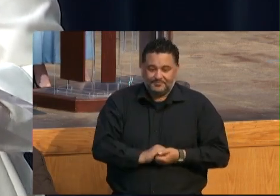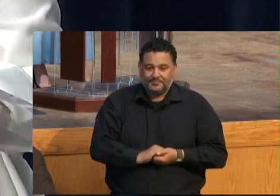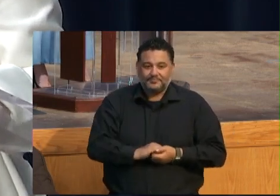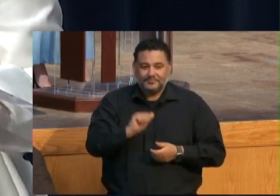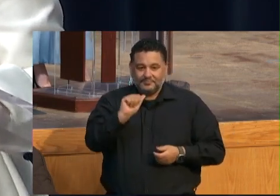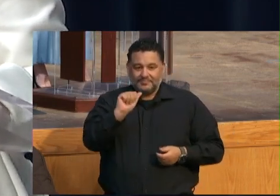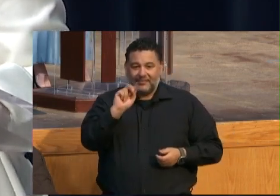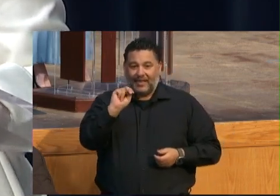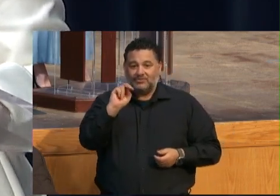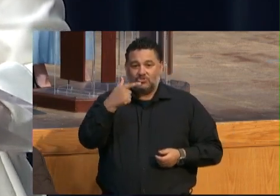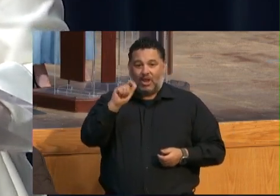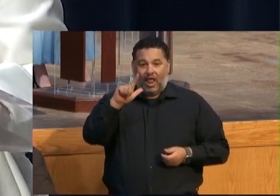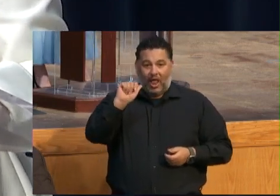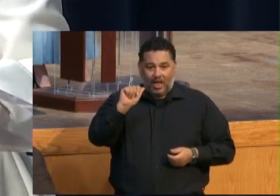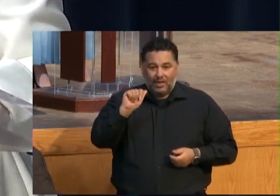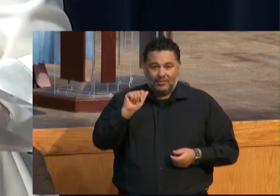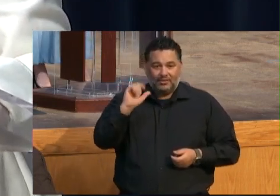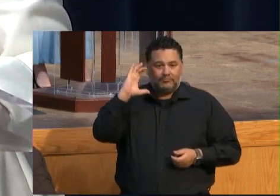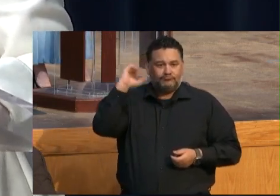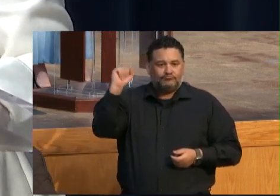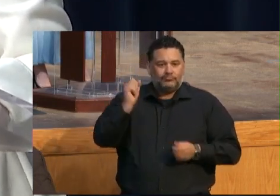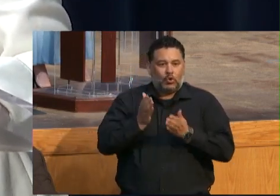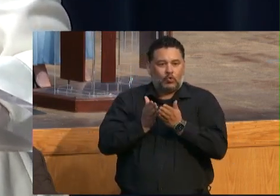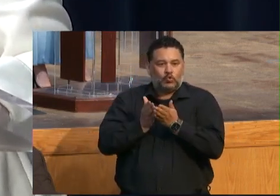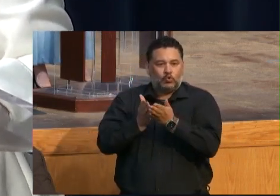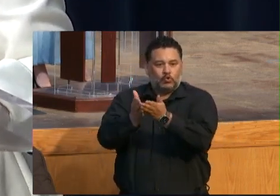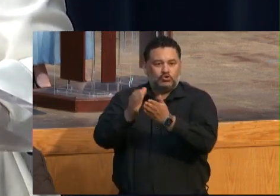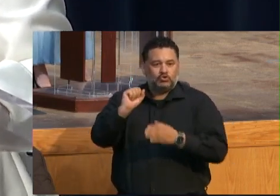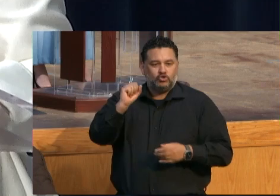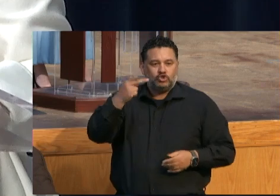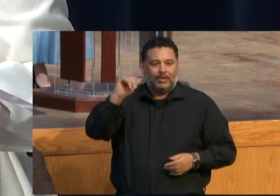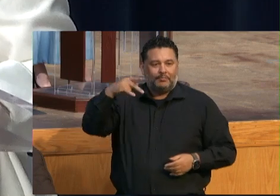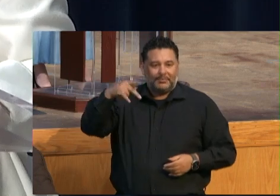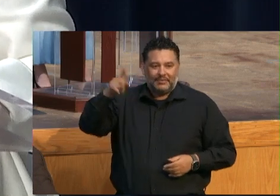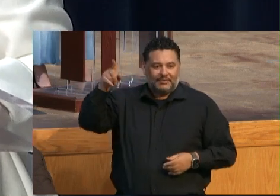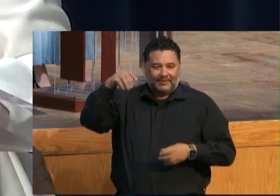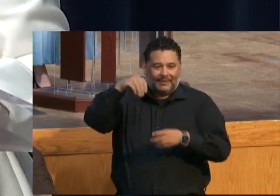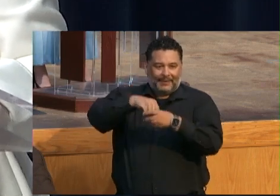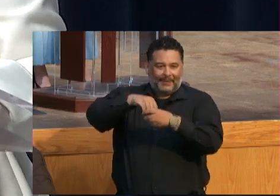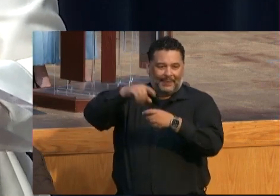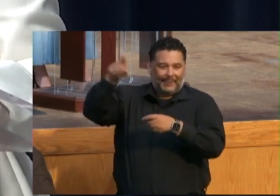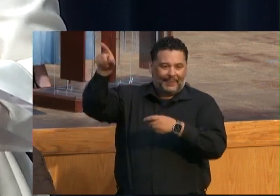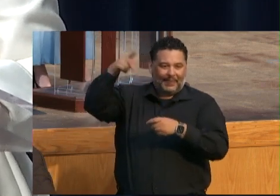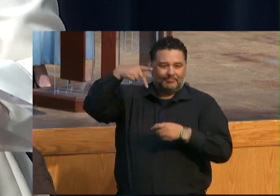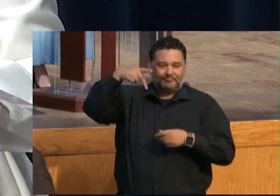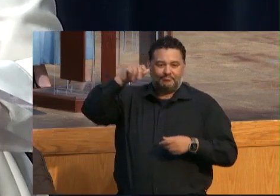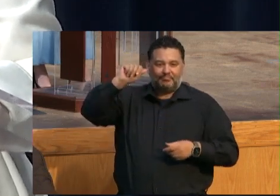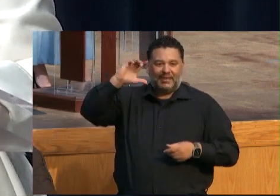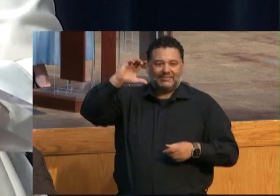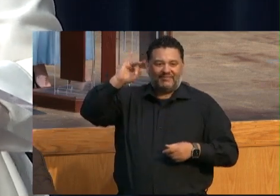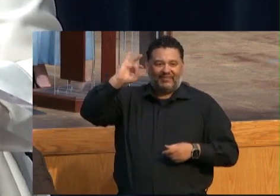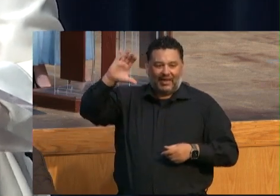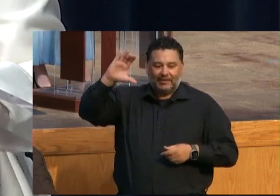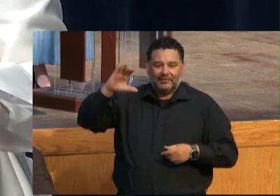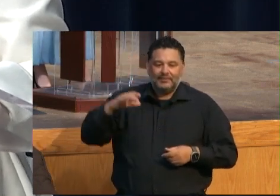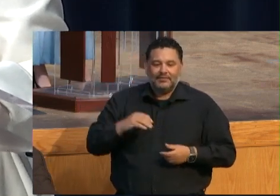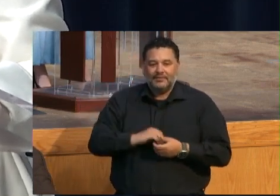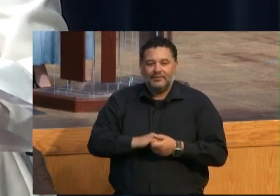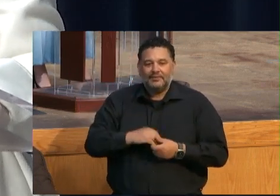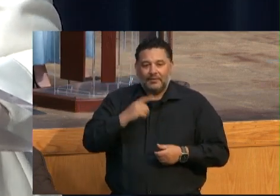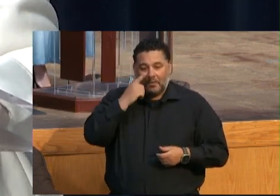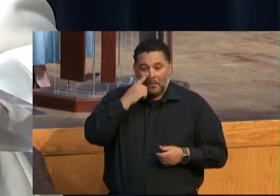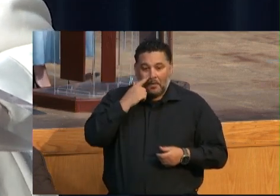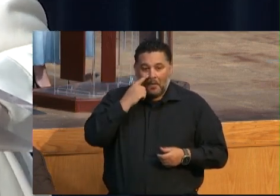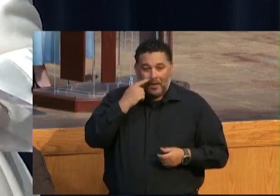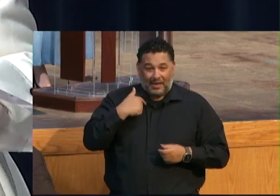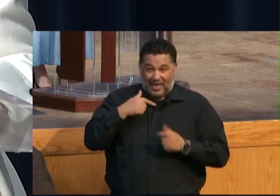Angela was on a cruise ship somewhere in the Pacific. I don't know. I wrote her and said, "Where are you?" And she told me. I